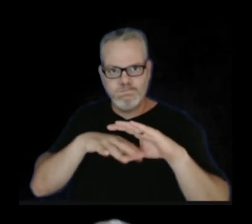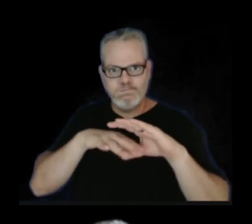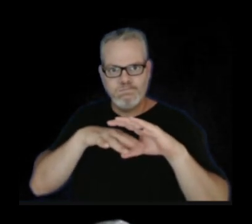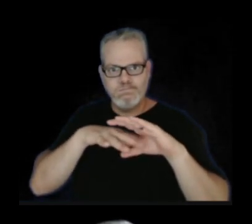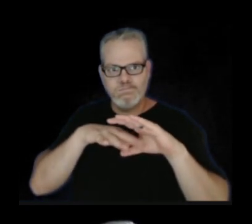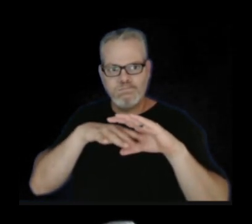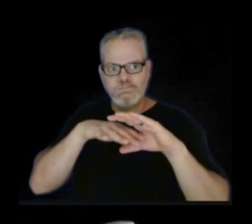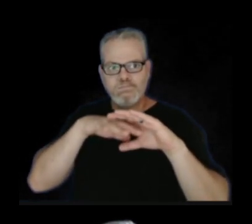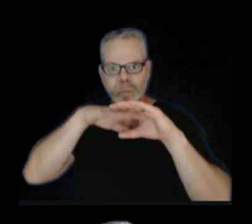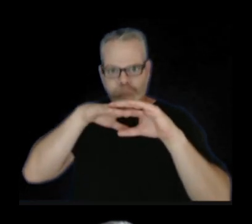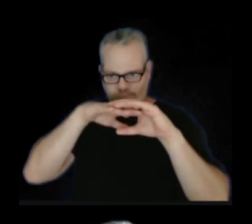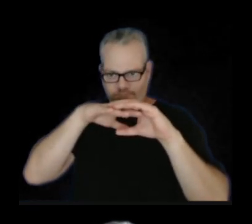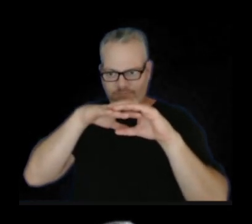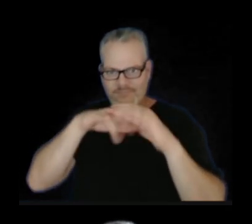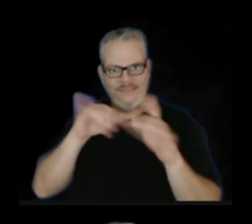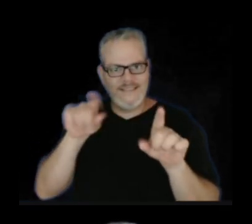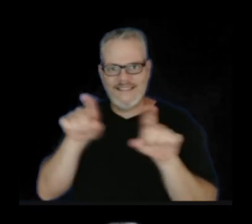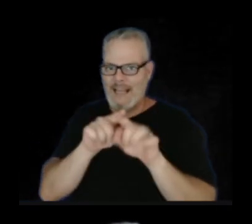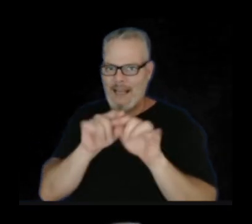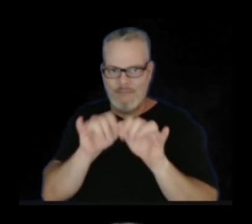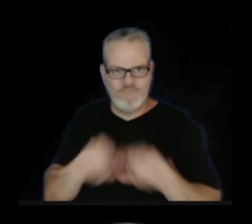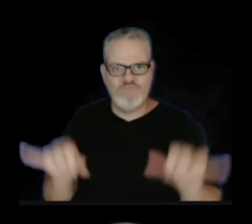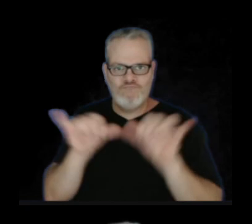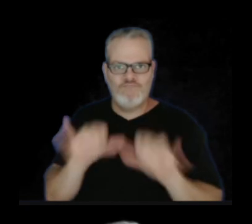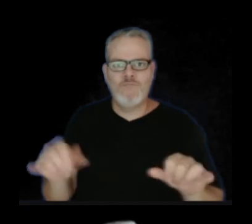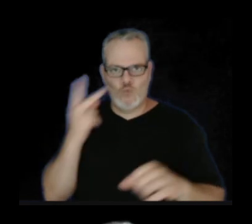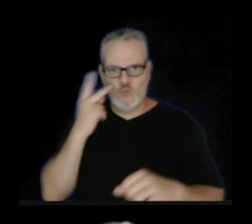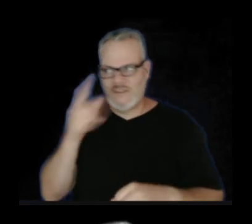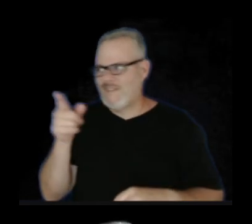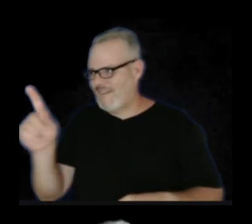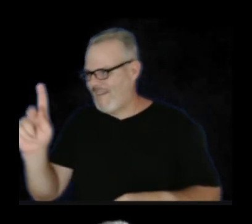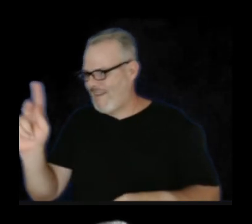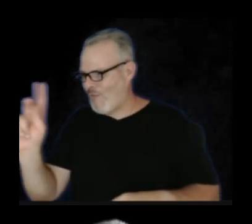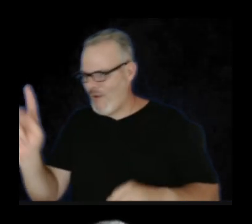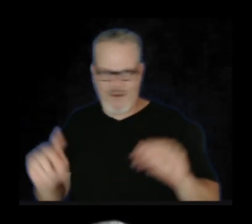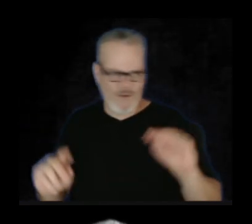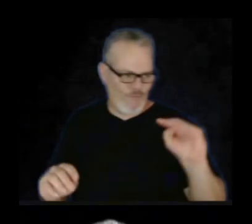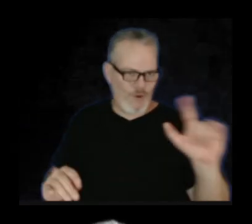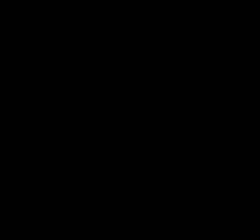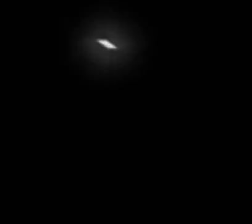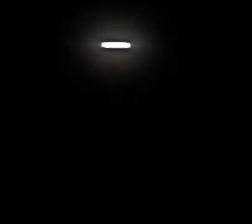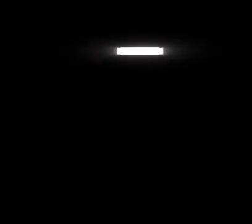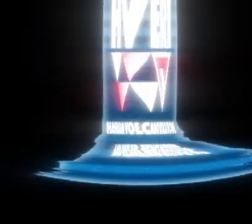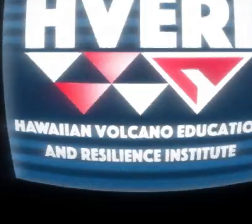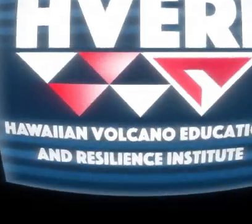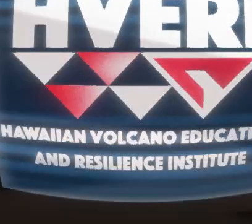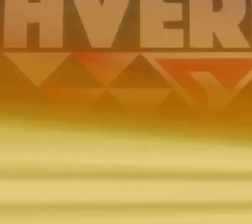and that's the same pattern as we're seeing in Kīlauea today. So that's our Hawaiian volcano summary for this week.